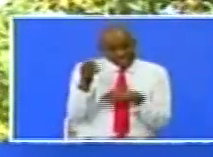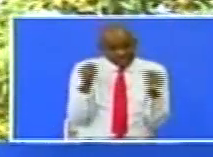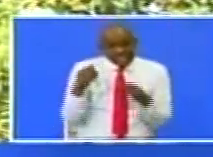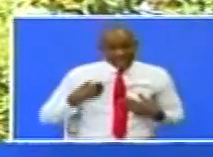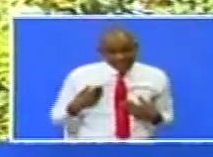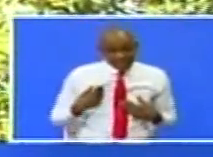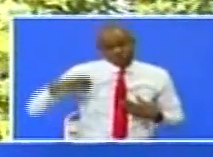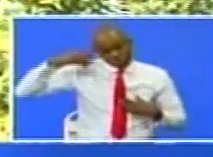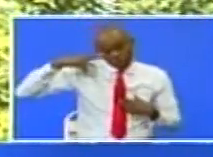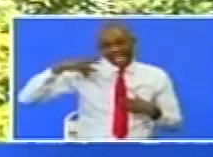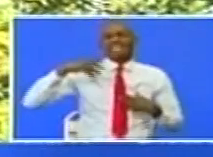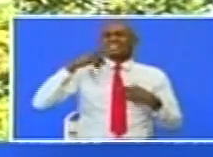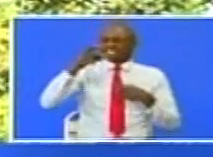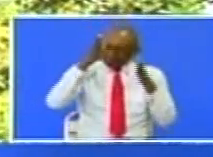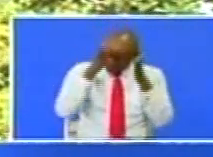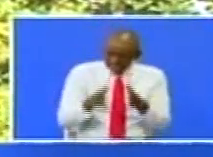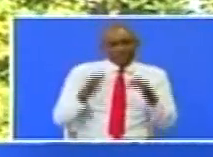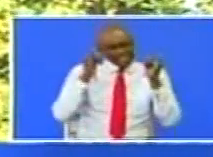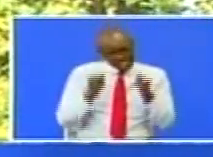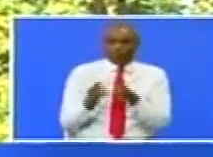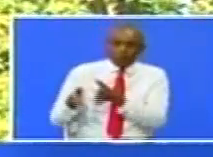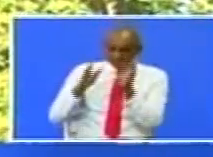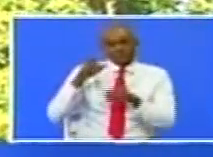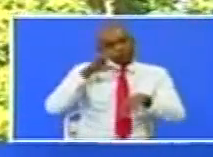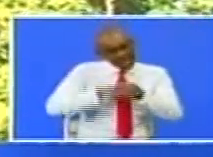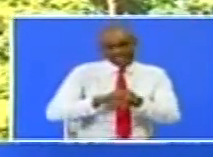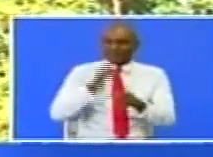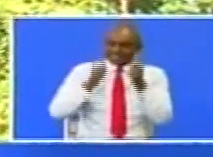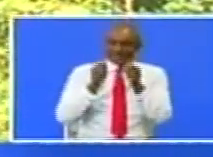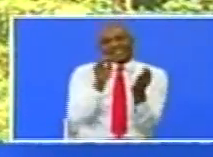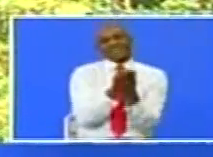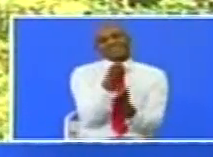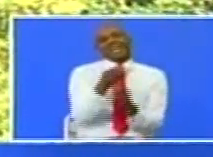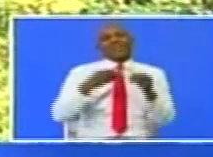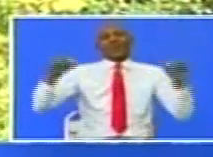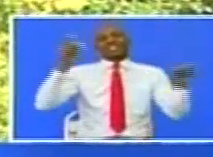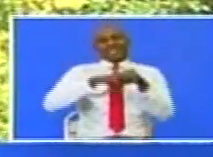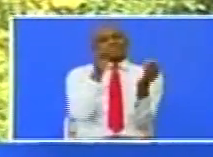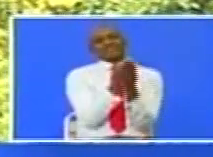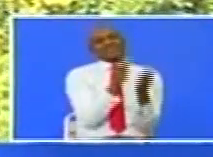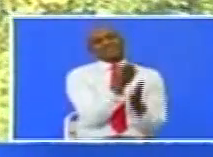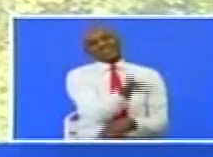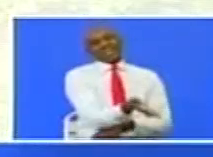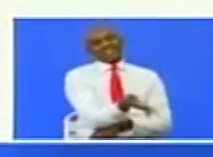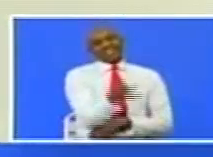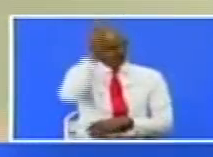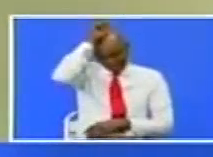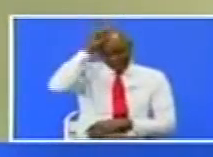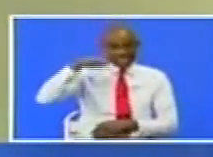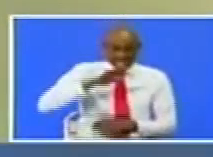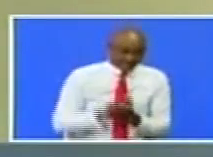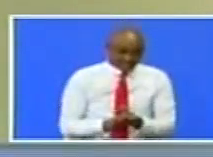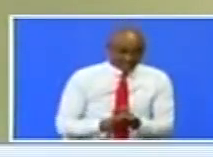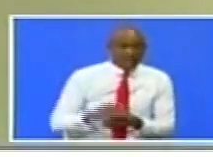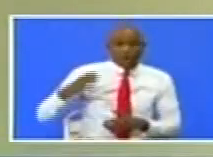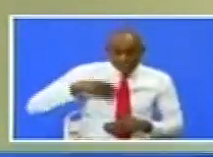one gives dairy farmers a new opportunity to collect their milk for even longer days in those remote areas. Wakulima